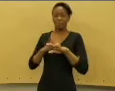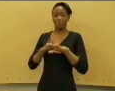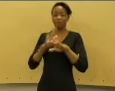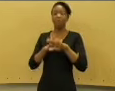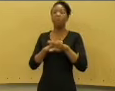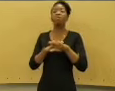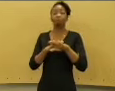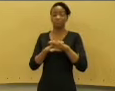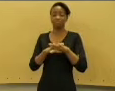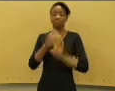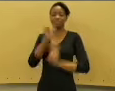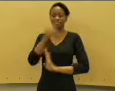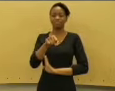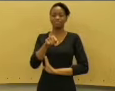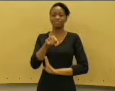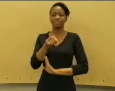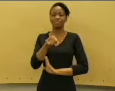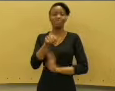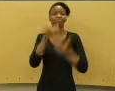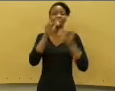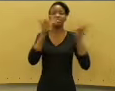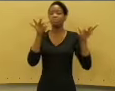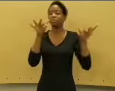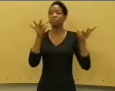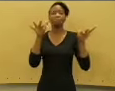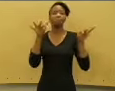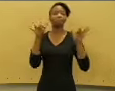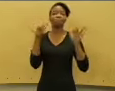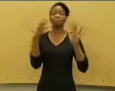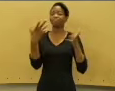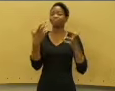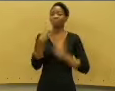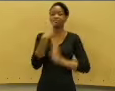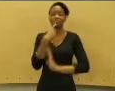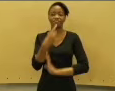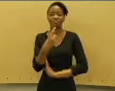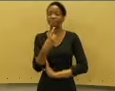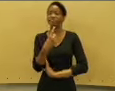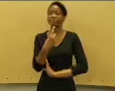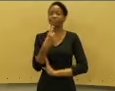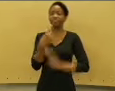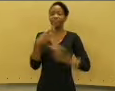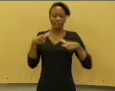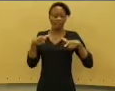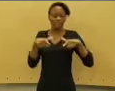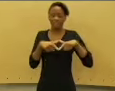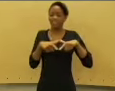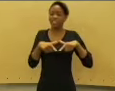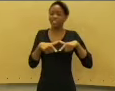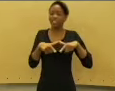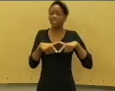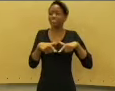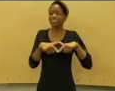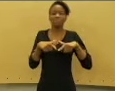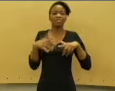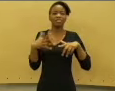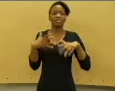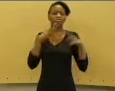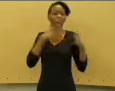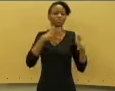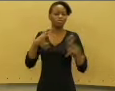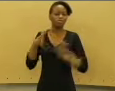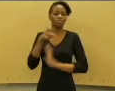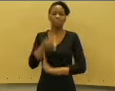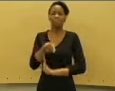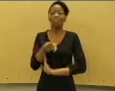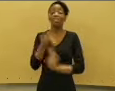sex. And people will talk about, you know, how our vaginas are supposed to be and things like that. But there is so